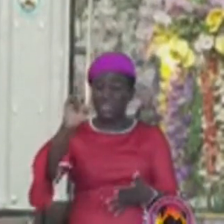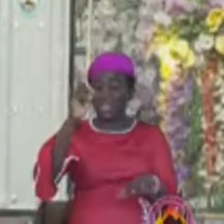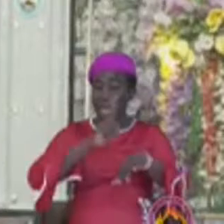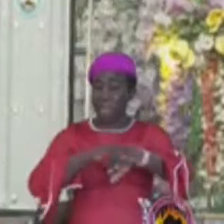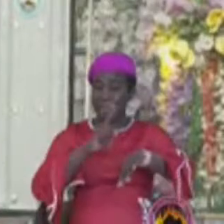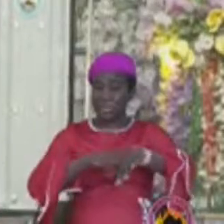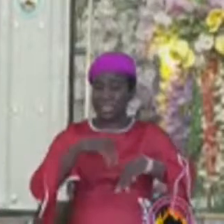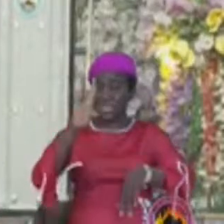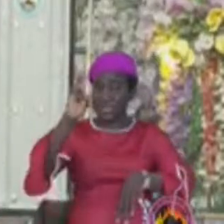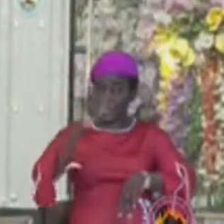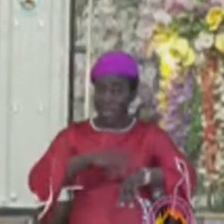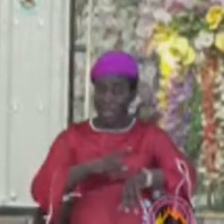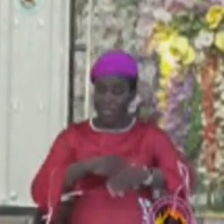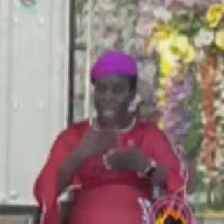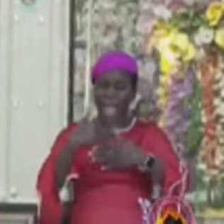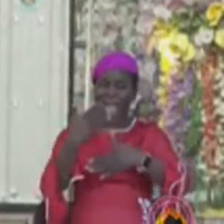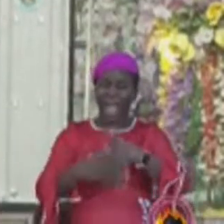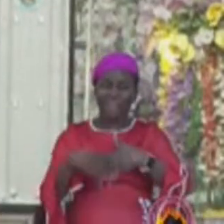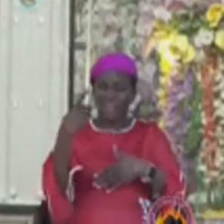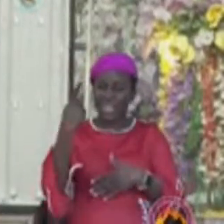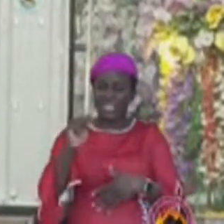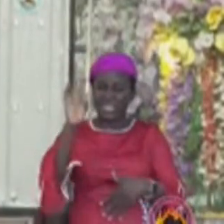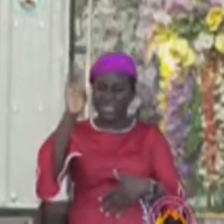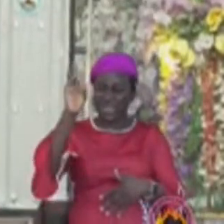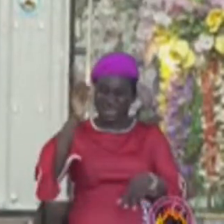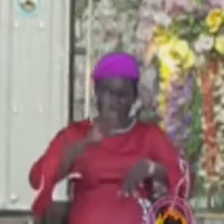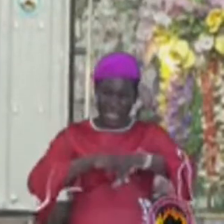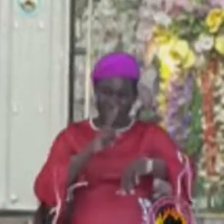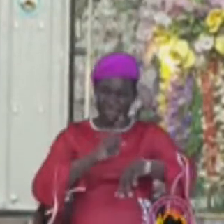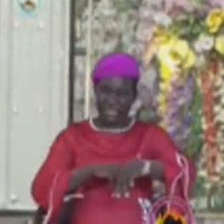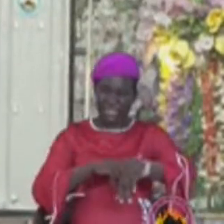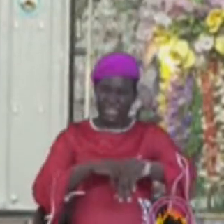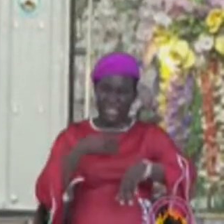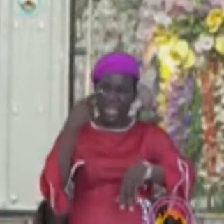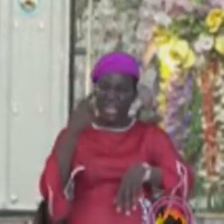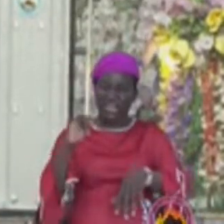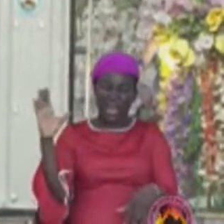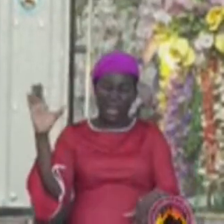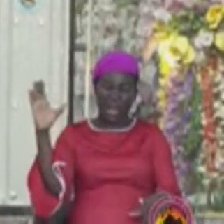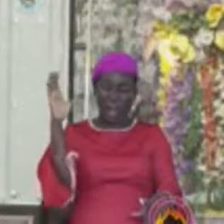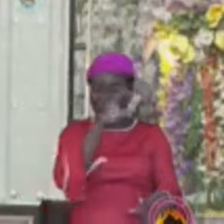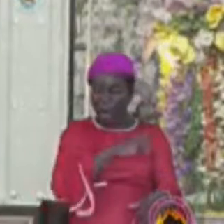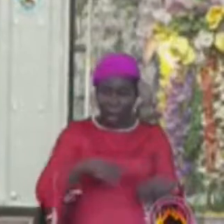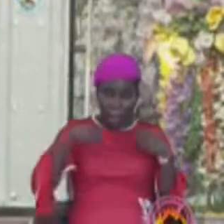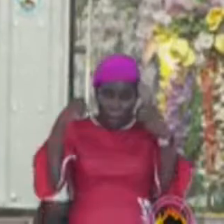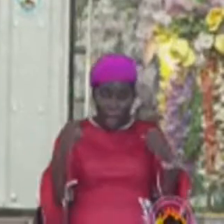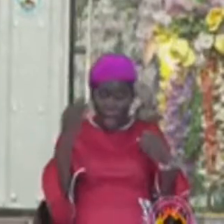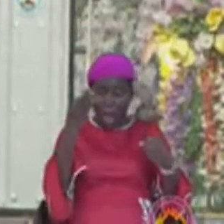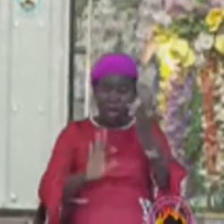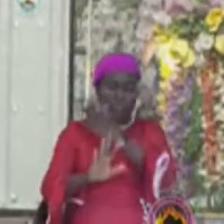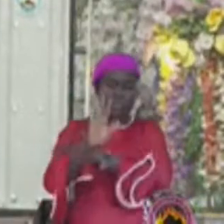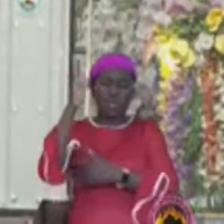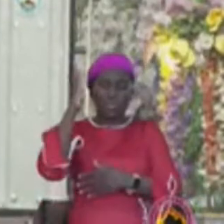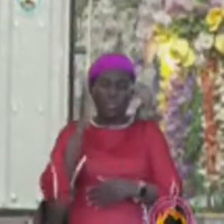After the 7 times pronouncement, the mysterious power of God will fall into the mist